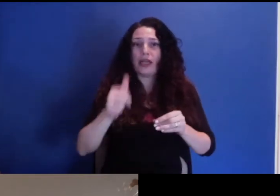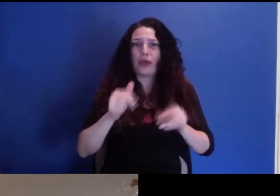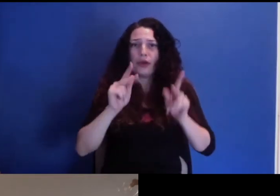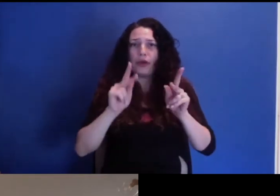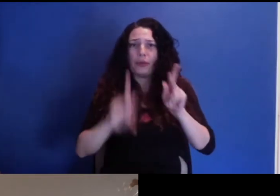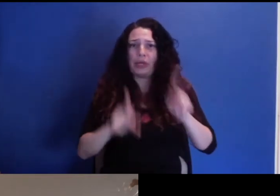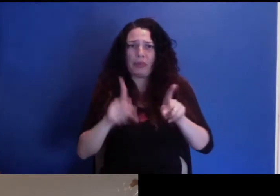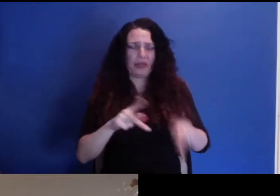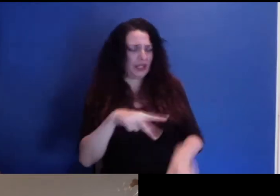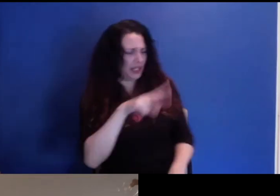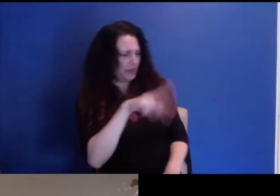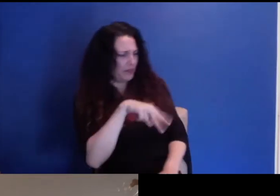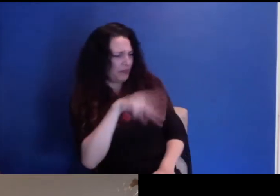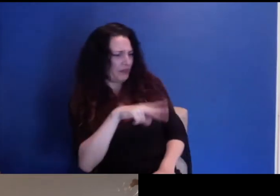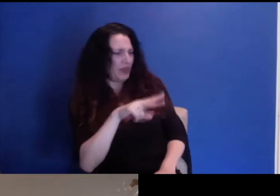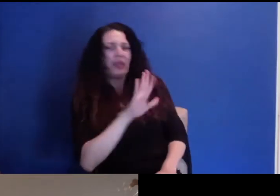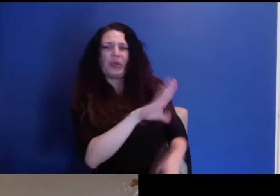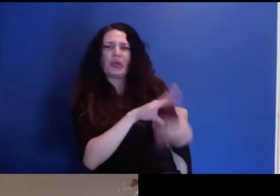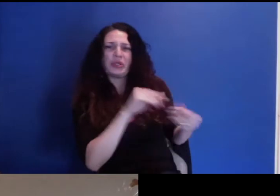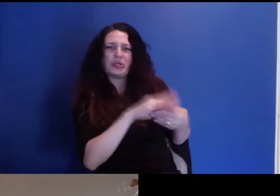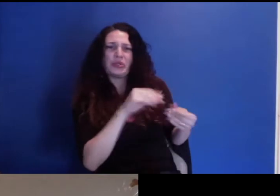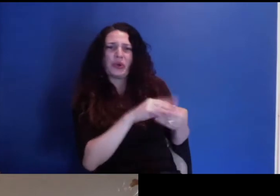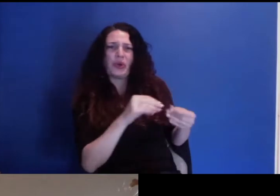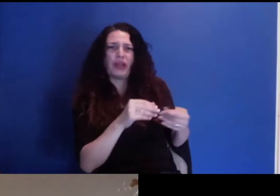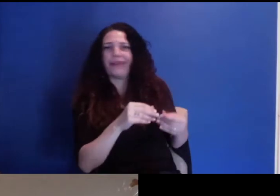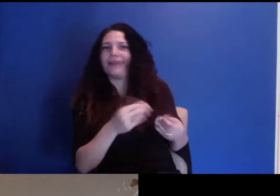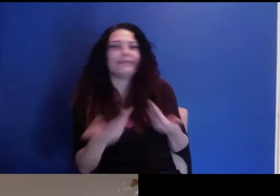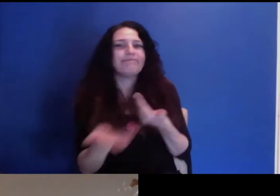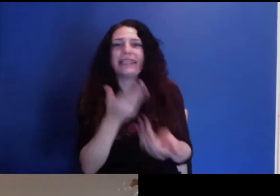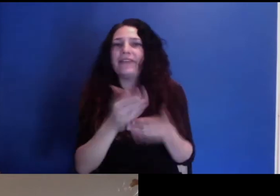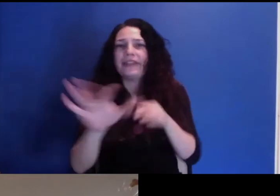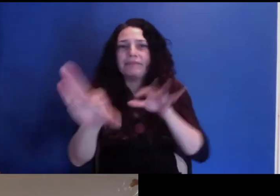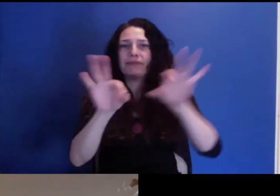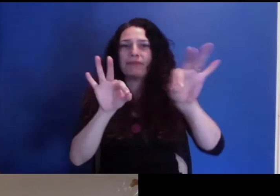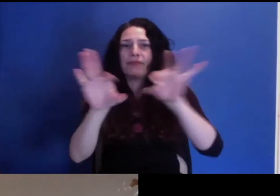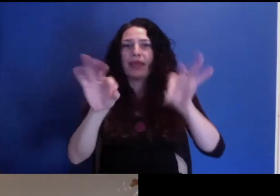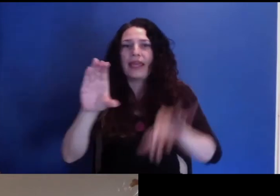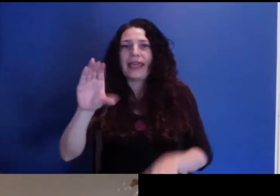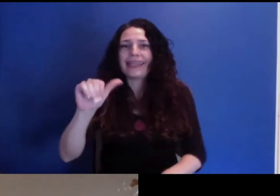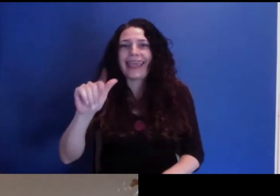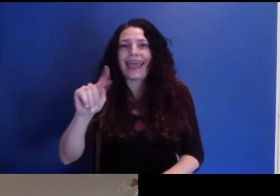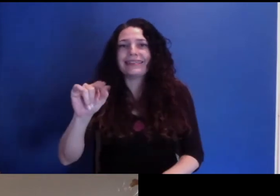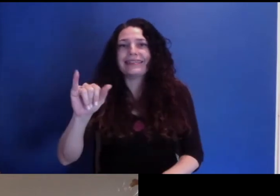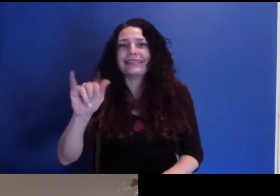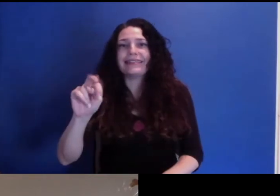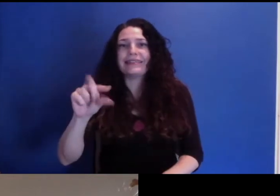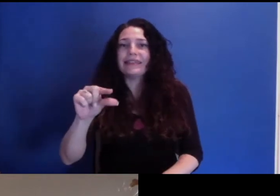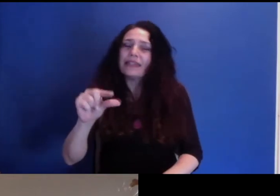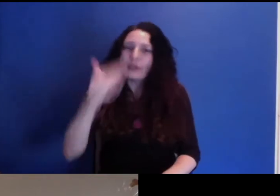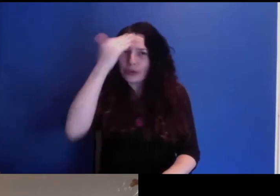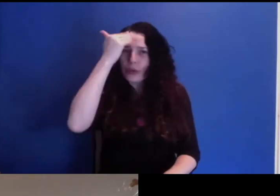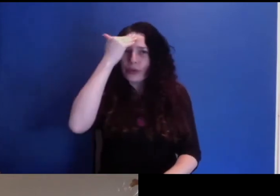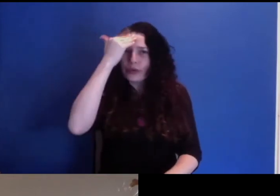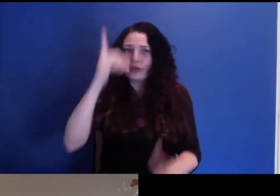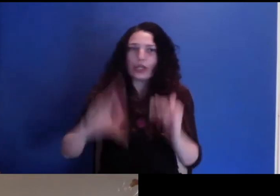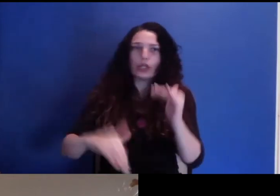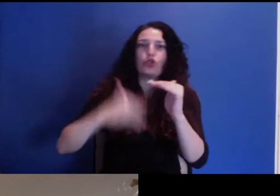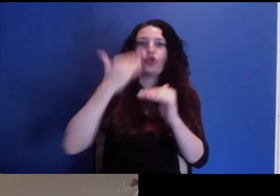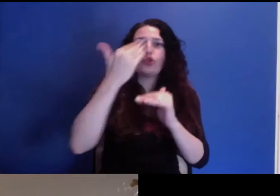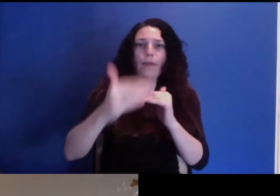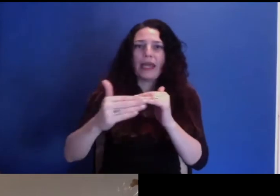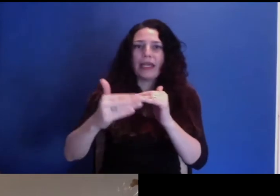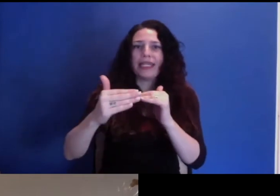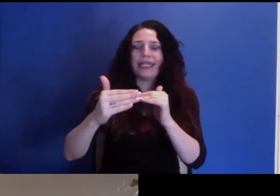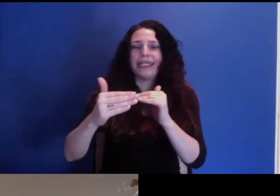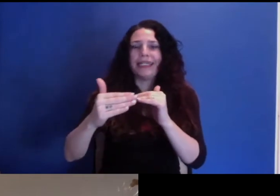And Right. even when it comes to casting and things like that, it's like, you know, you end up with too many boxes against you. It's